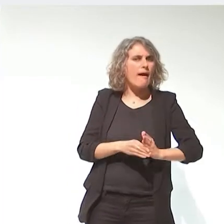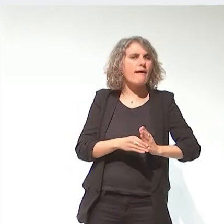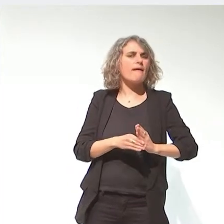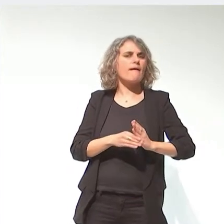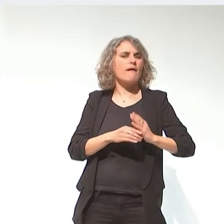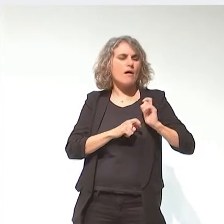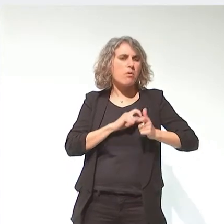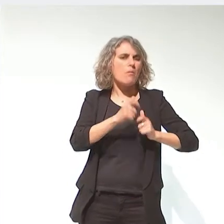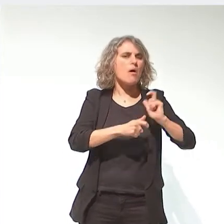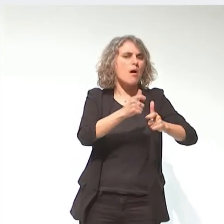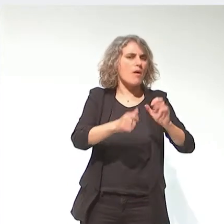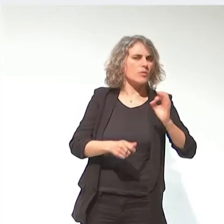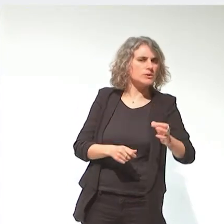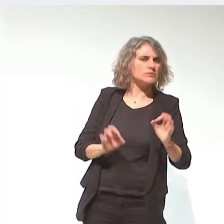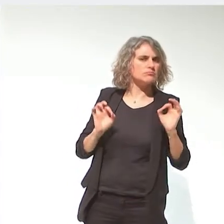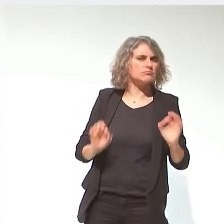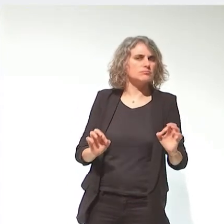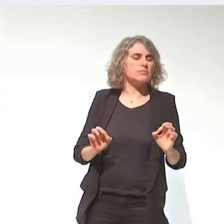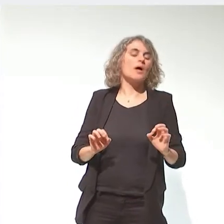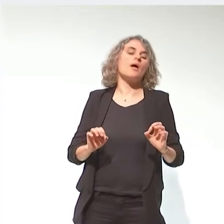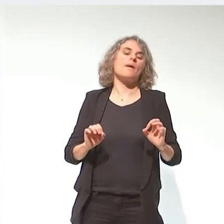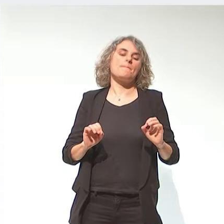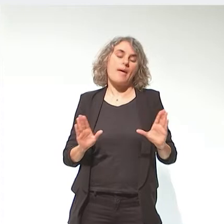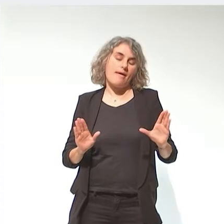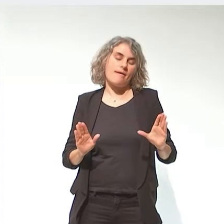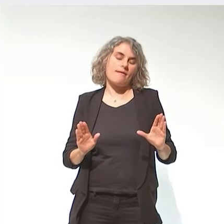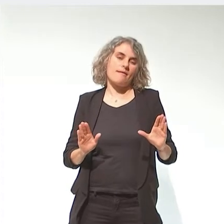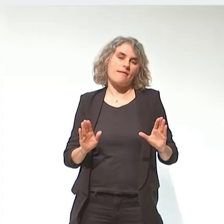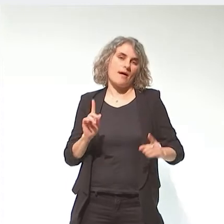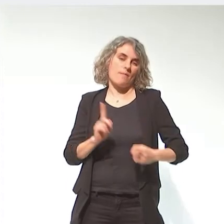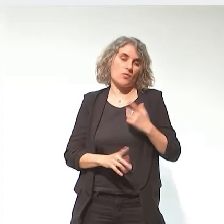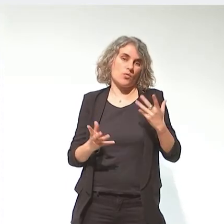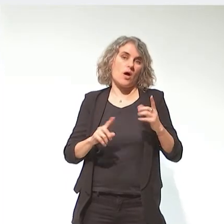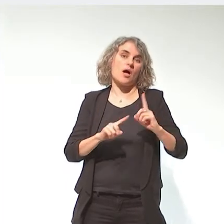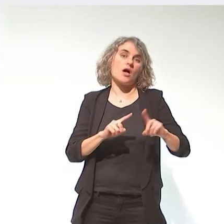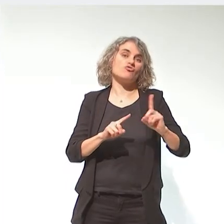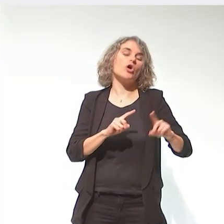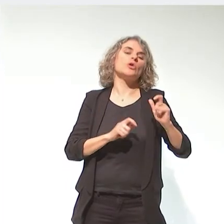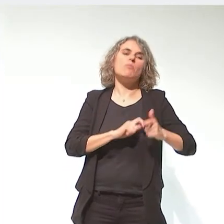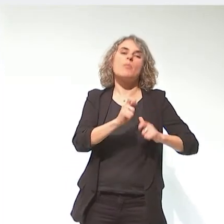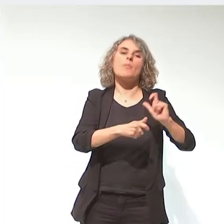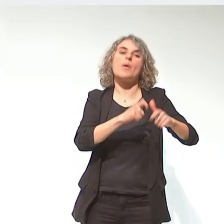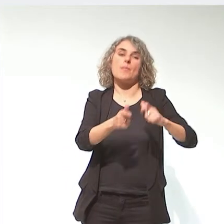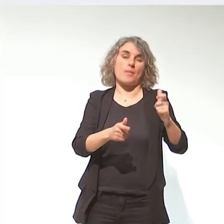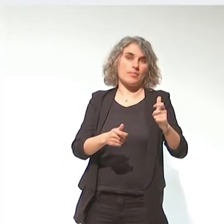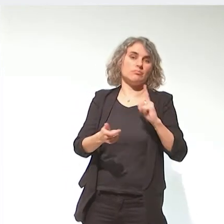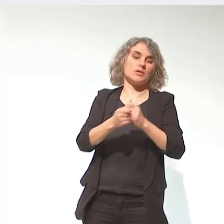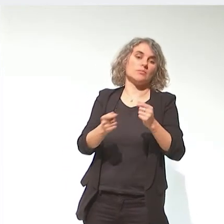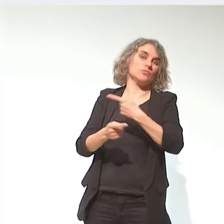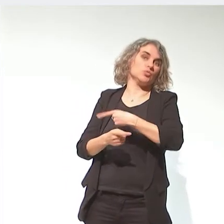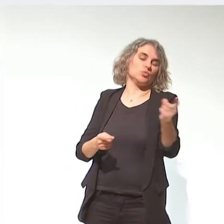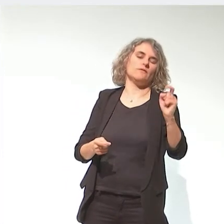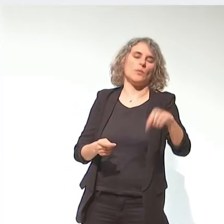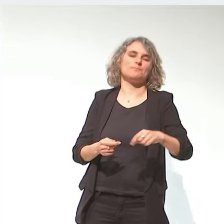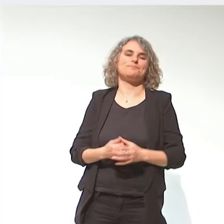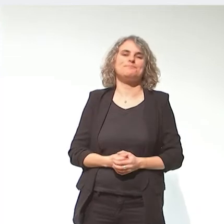be addressed for the society as such. Thanks. L'accès à l'information, on le voit, c'est vraiment quelque